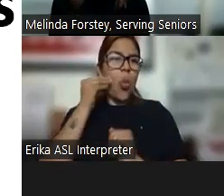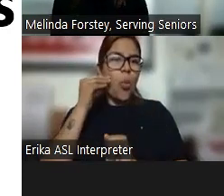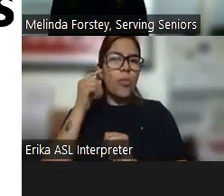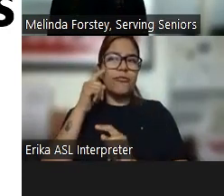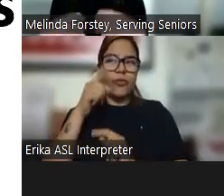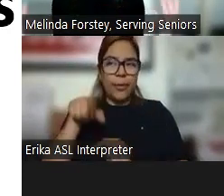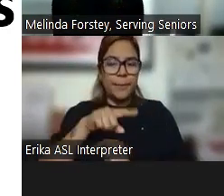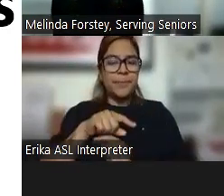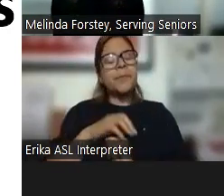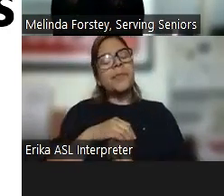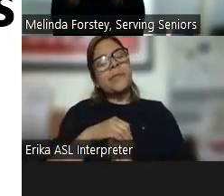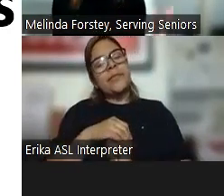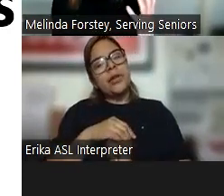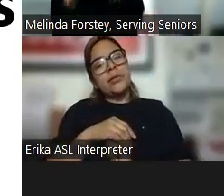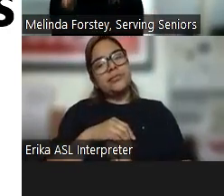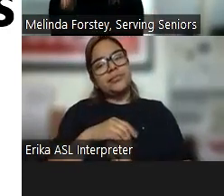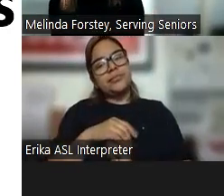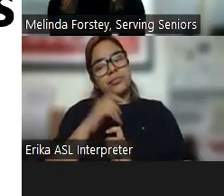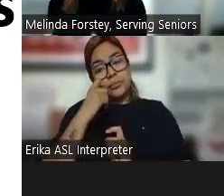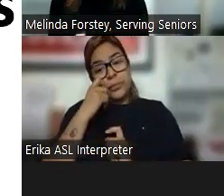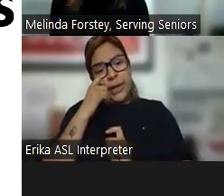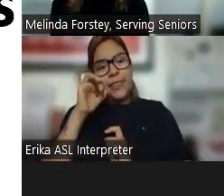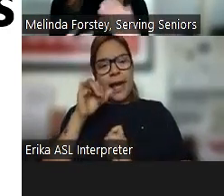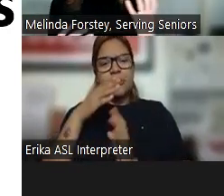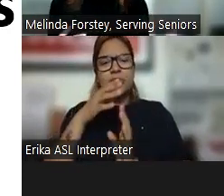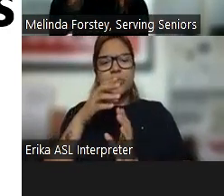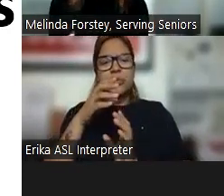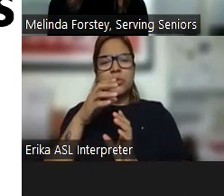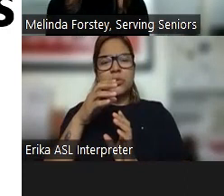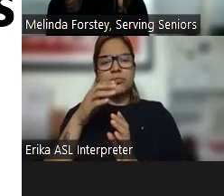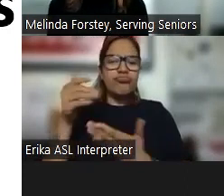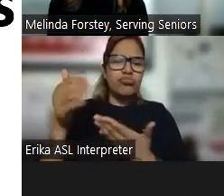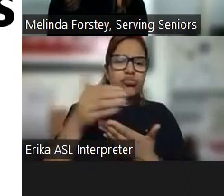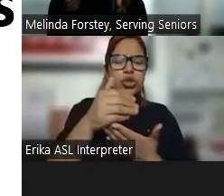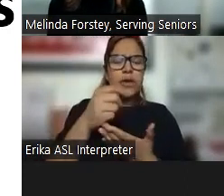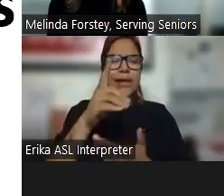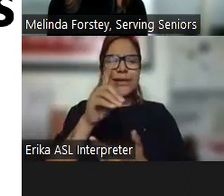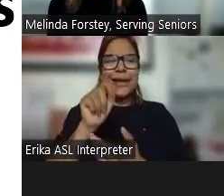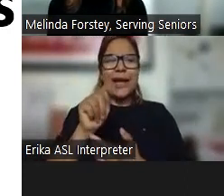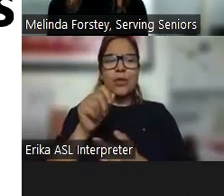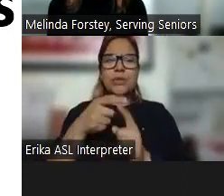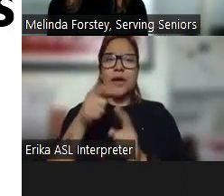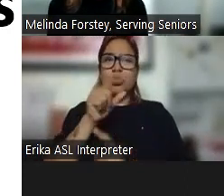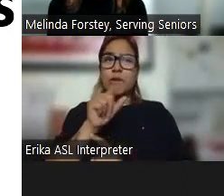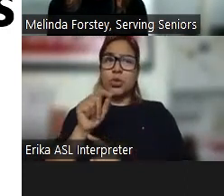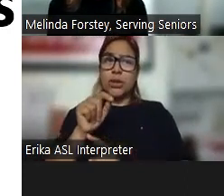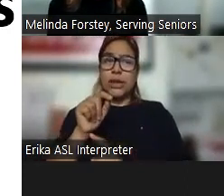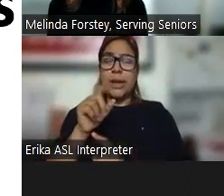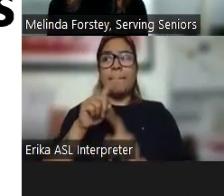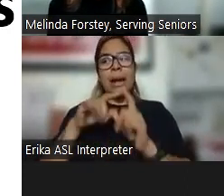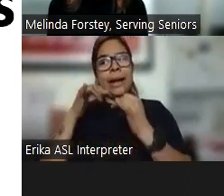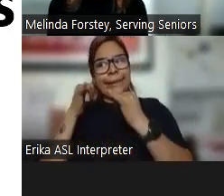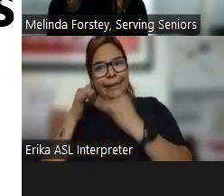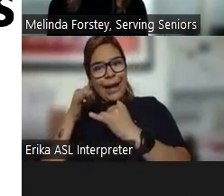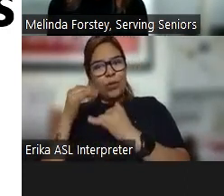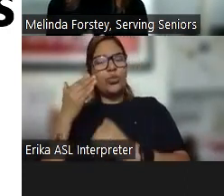was this data was collected between 2020 and 2021. So in light of inflation, we do